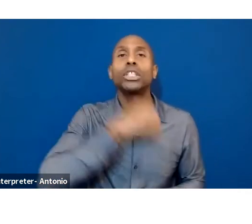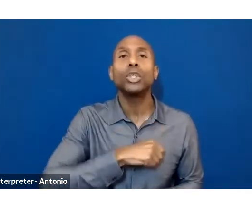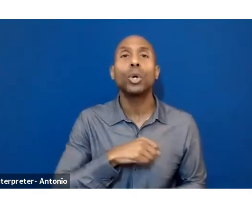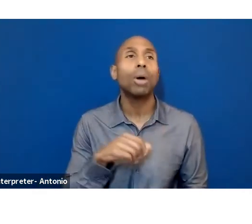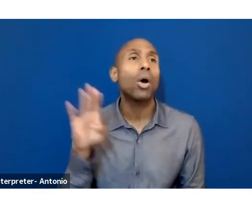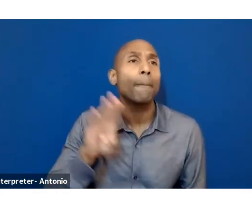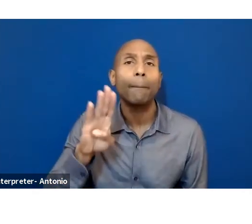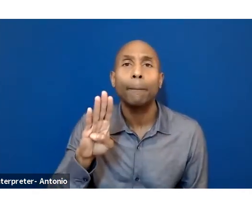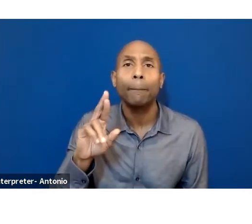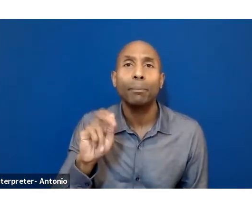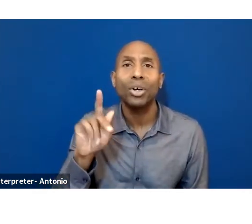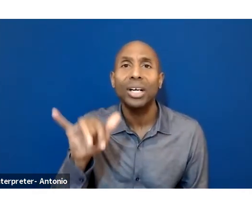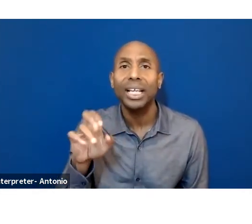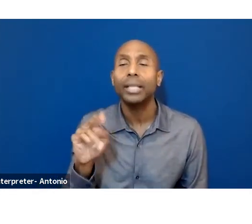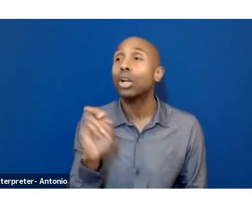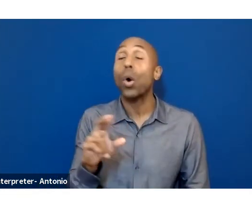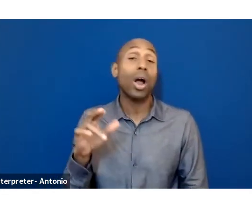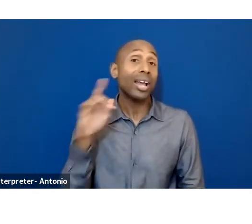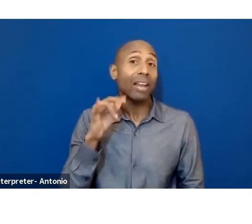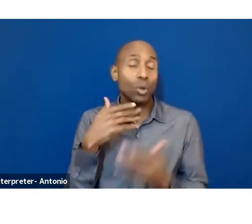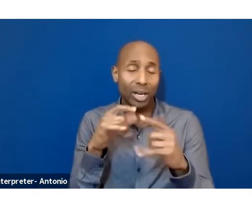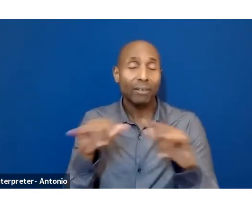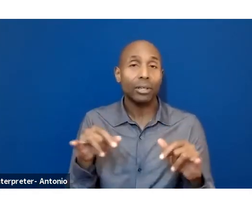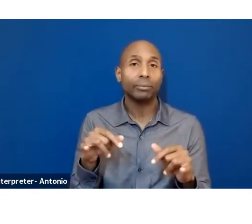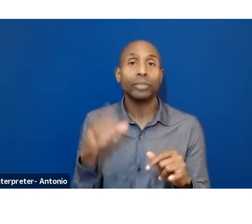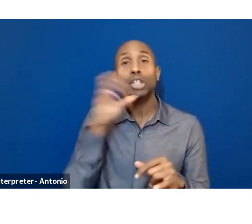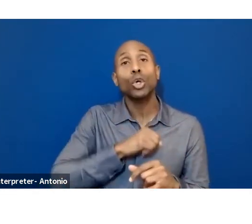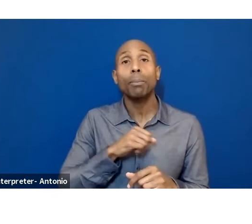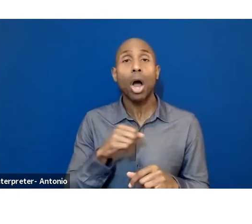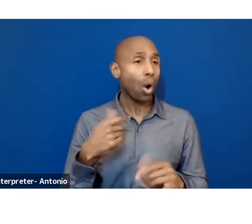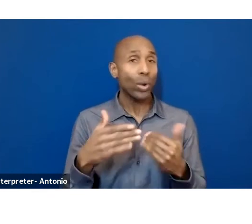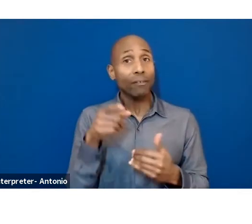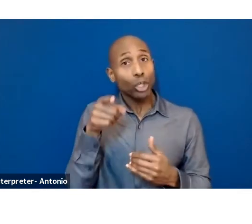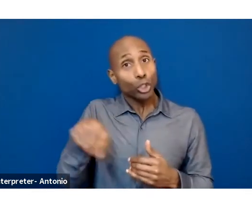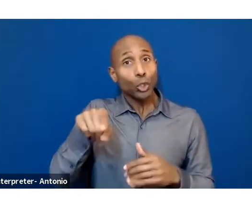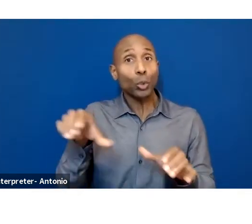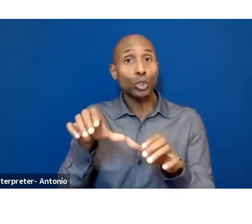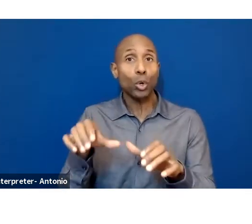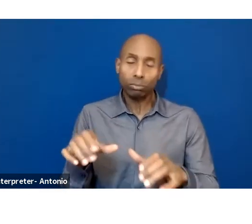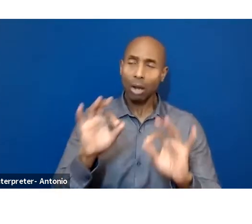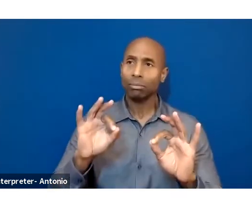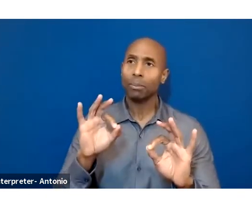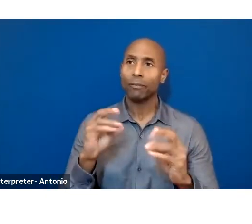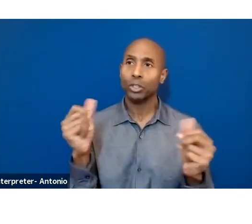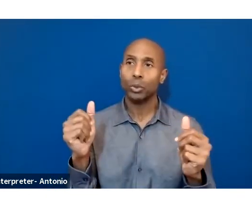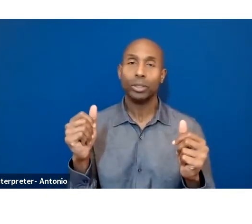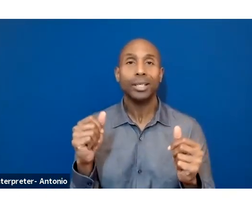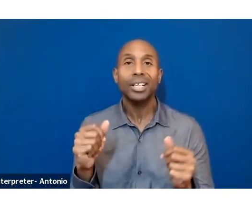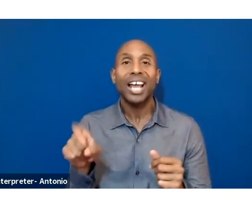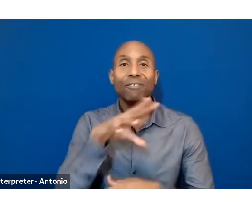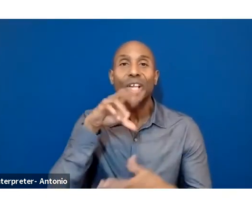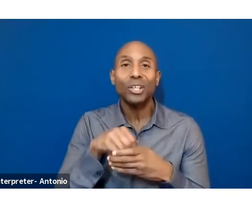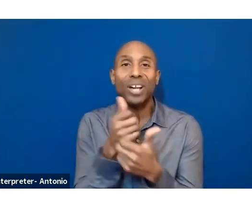is ethical. Make sure that we're taking account of the entire supply chain, so that it's not just what looks good at the top